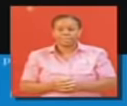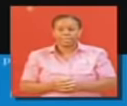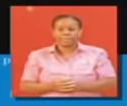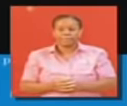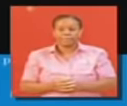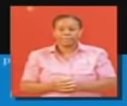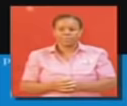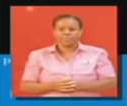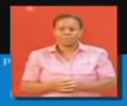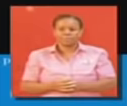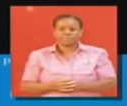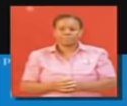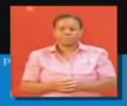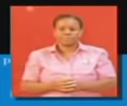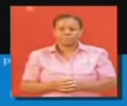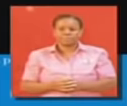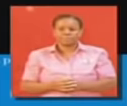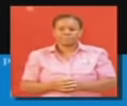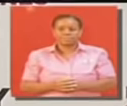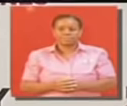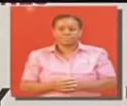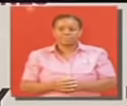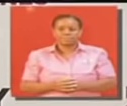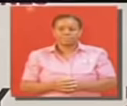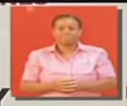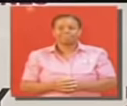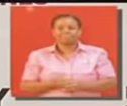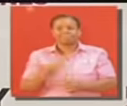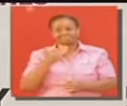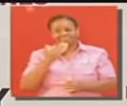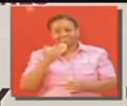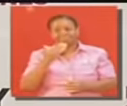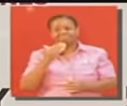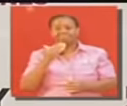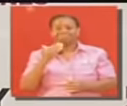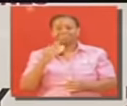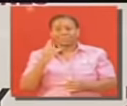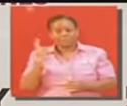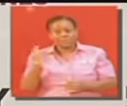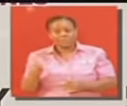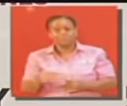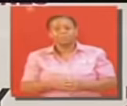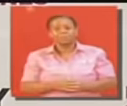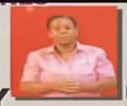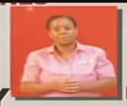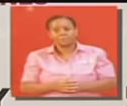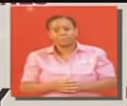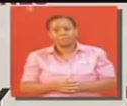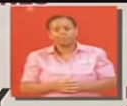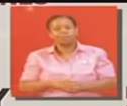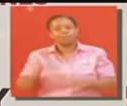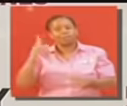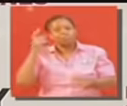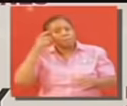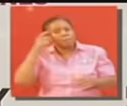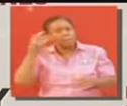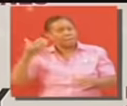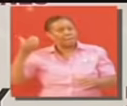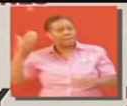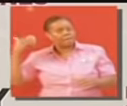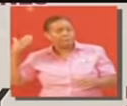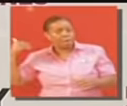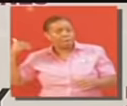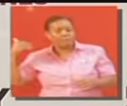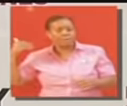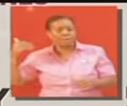COVID? Thank you. Thank you for the question. You may recall prior that earlier, when